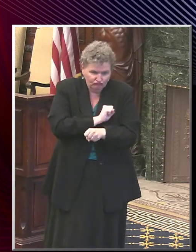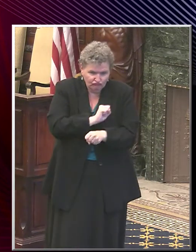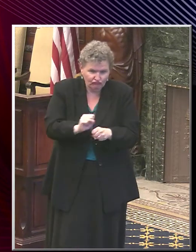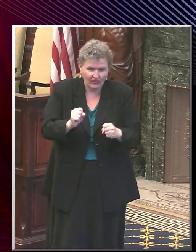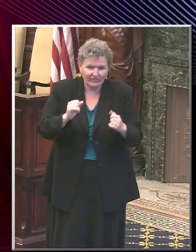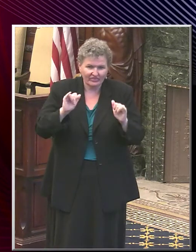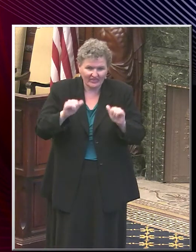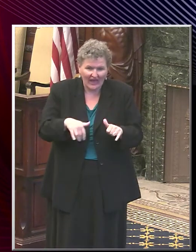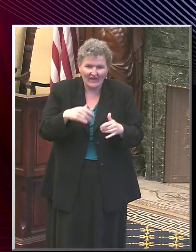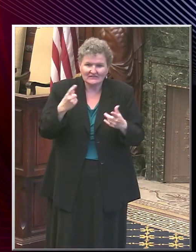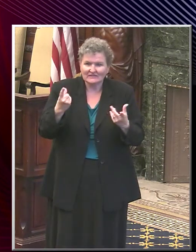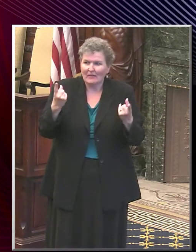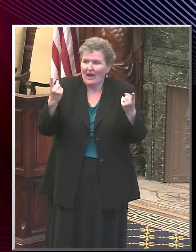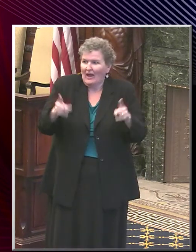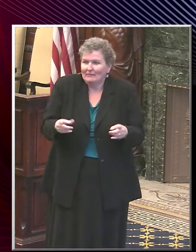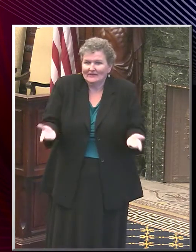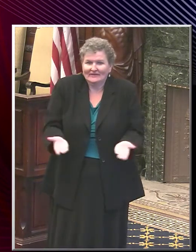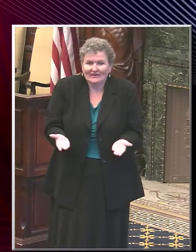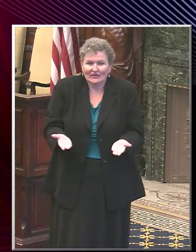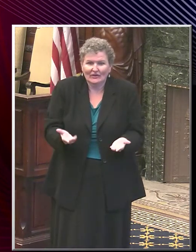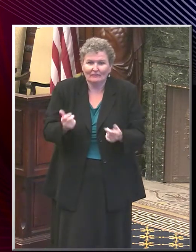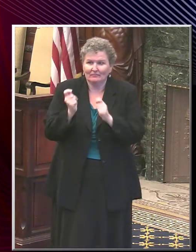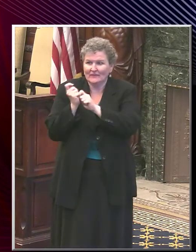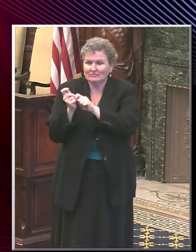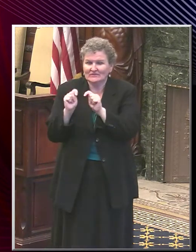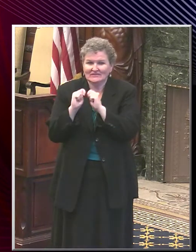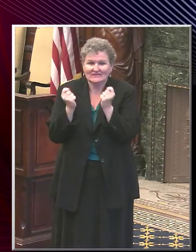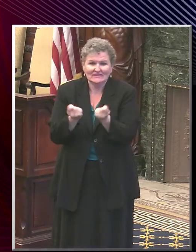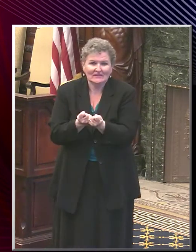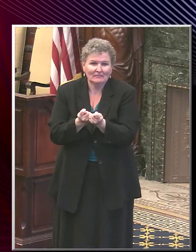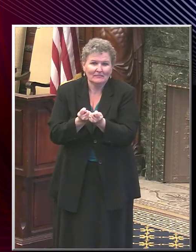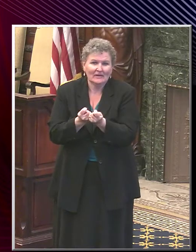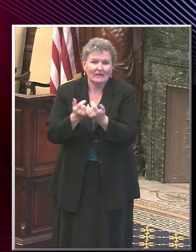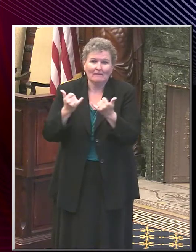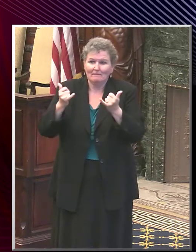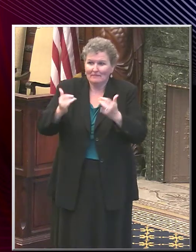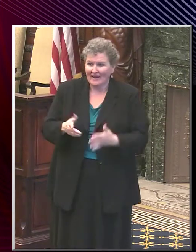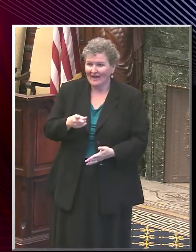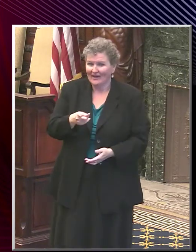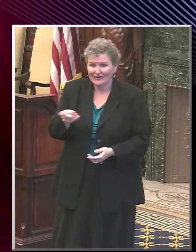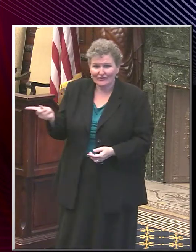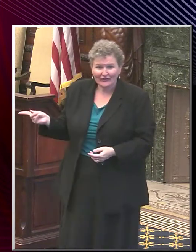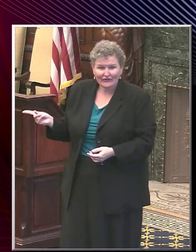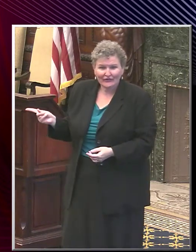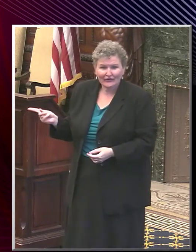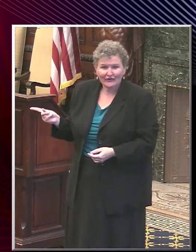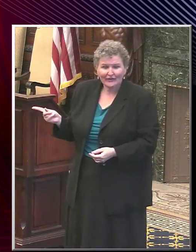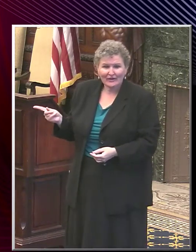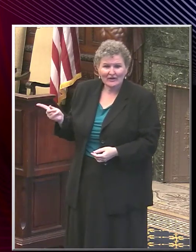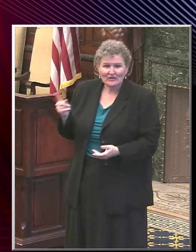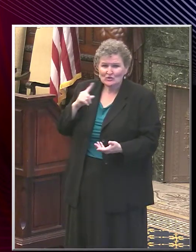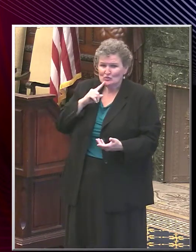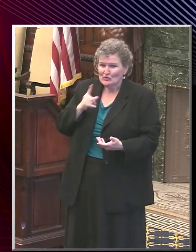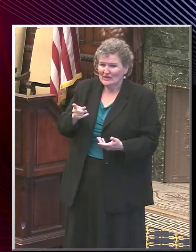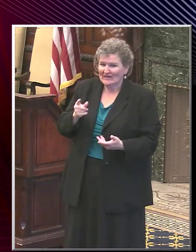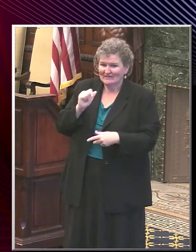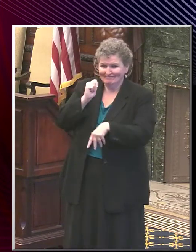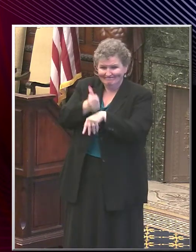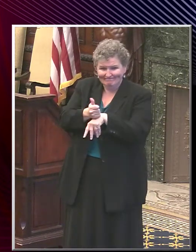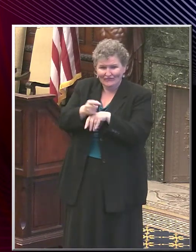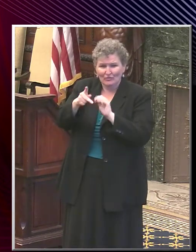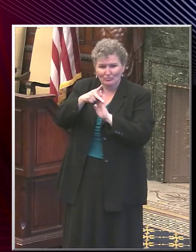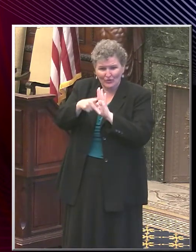than elsewhere. That these players, they're at least supposed to have protocols where they're amongst themselves.